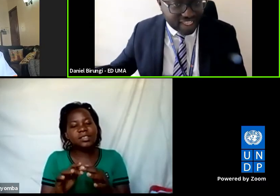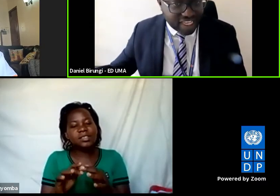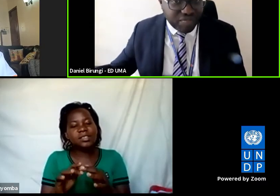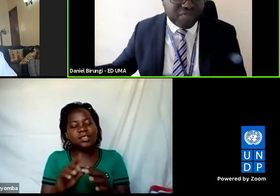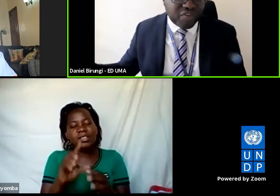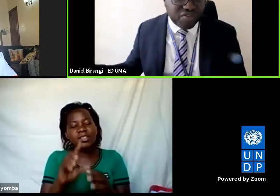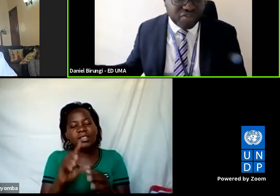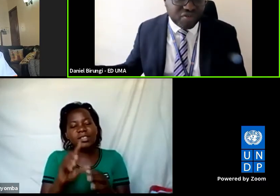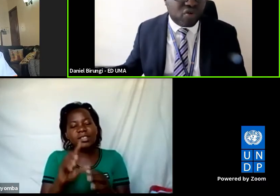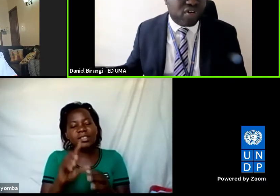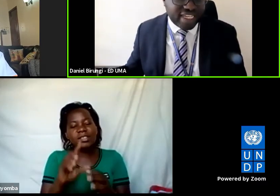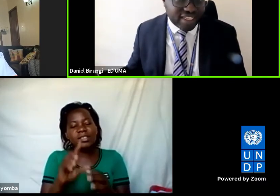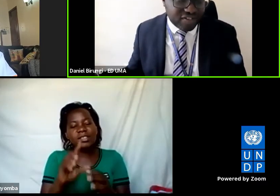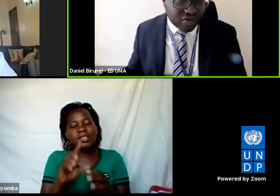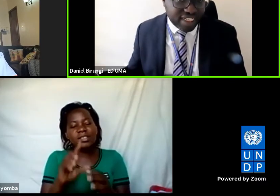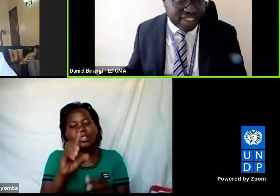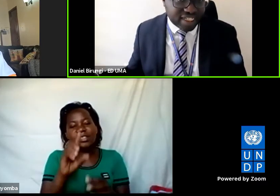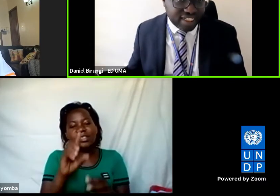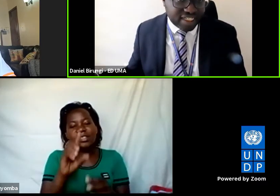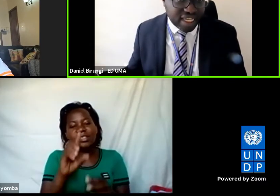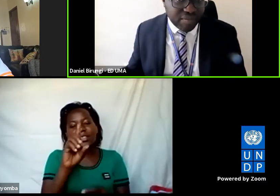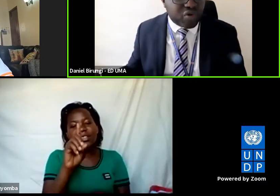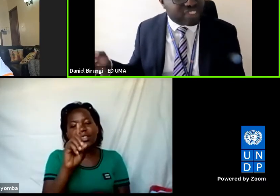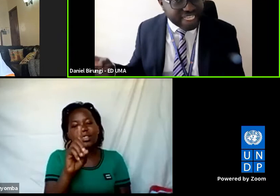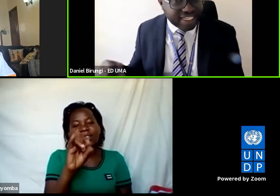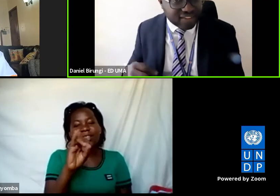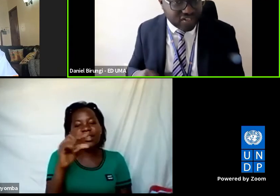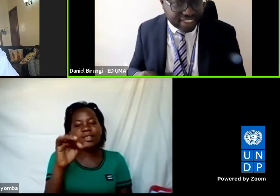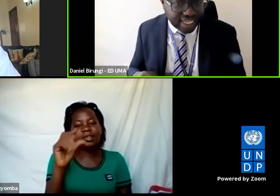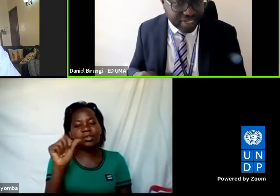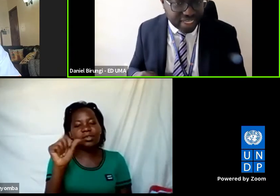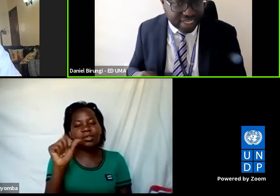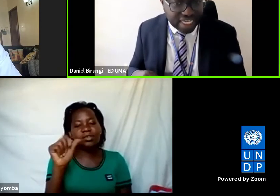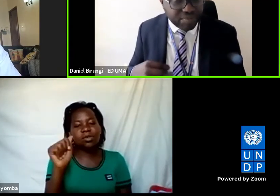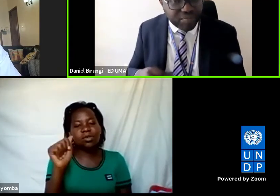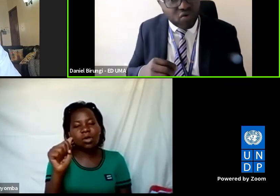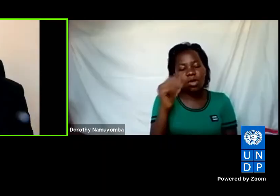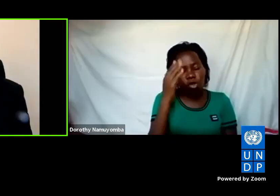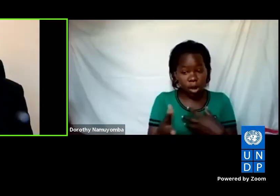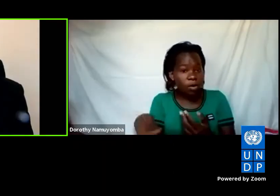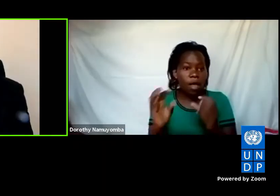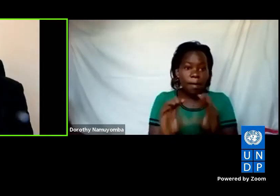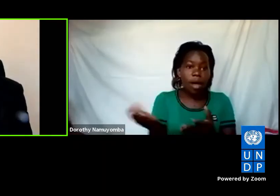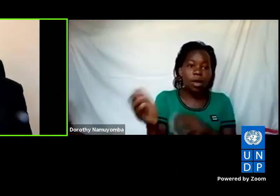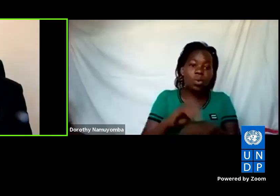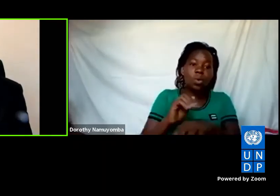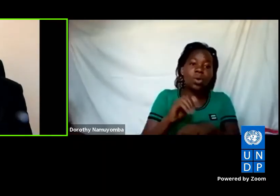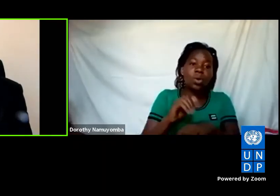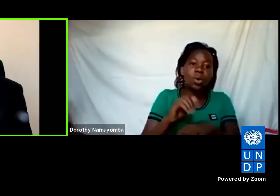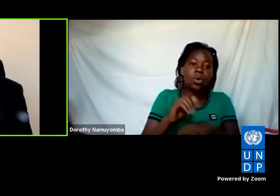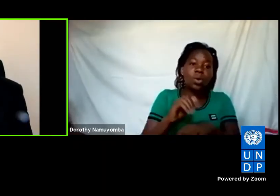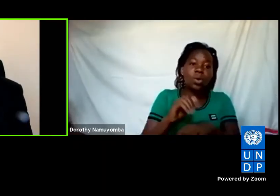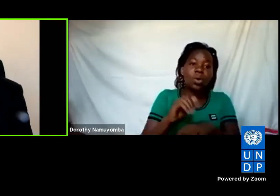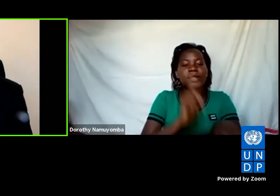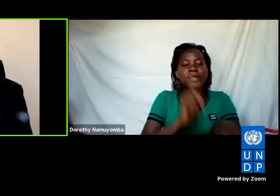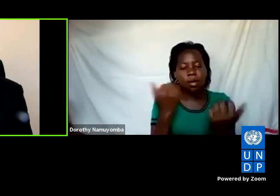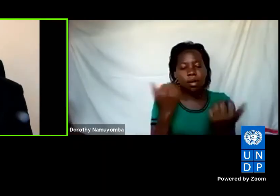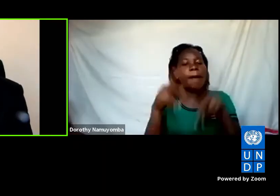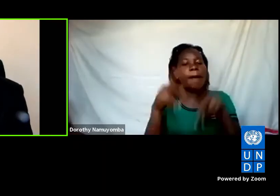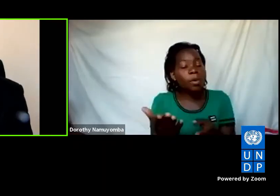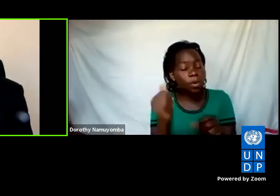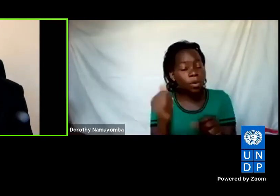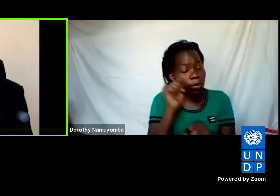fail before you call in a technician, because that is lost time. Now, the people who are skilled to this end are then the